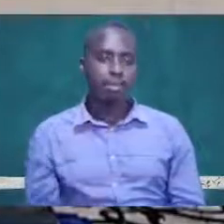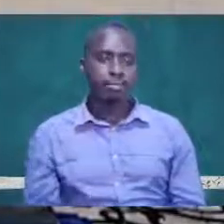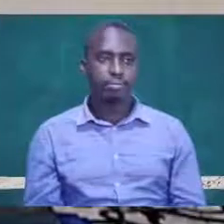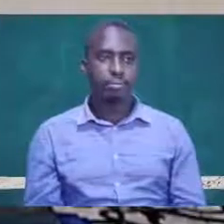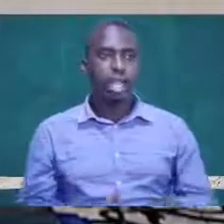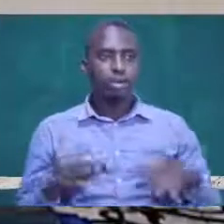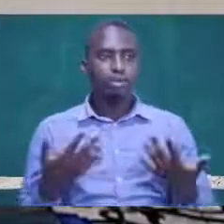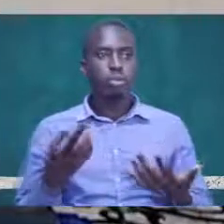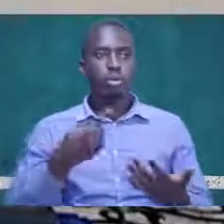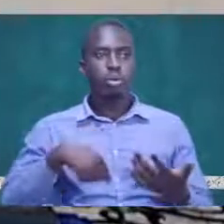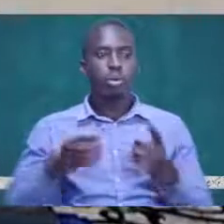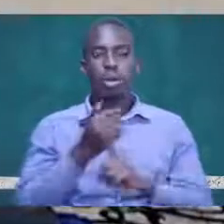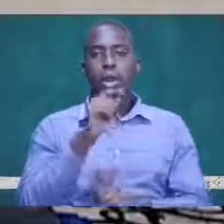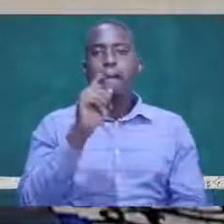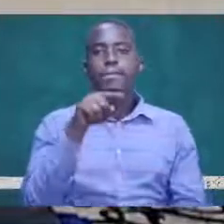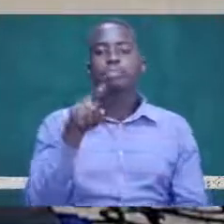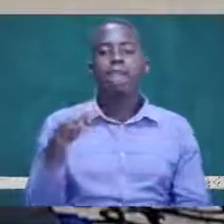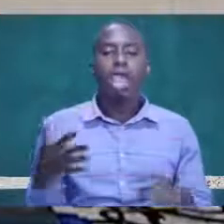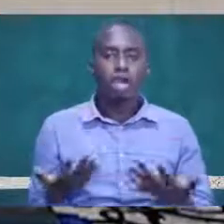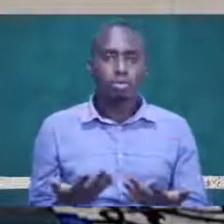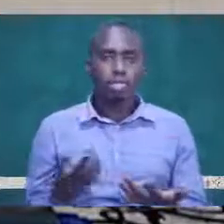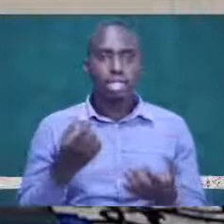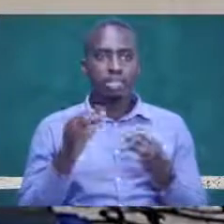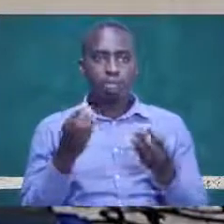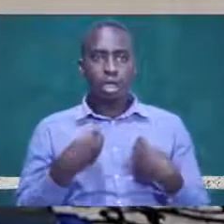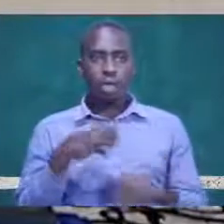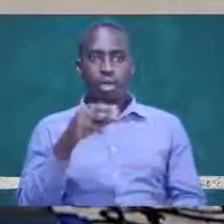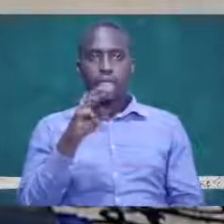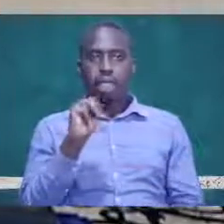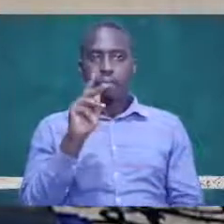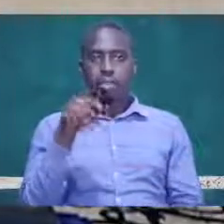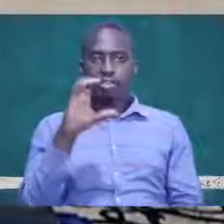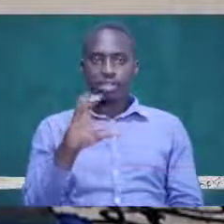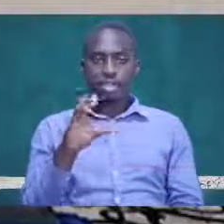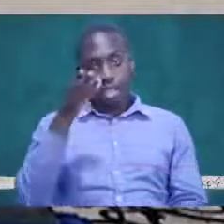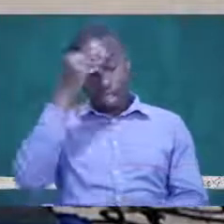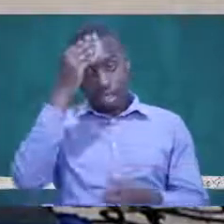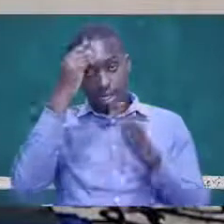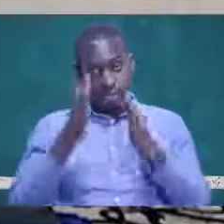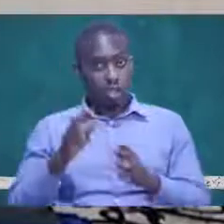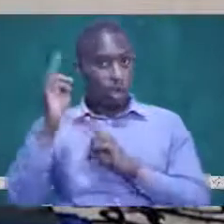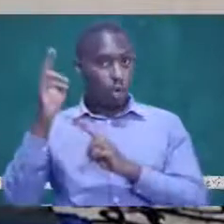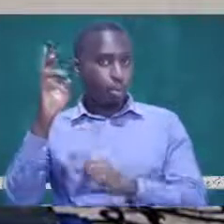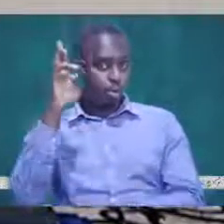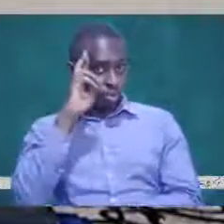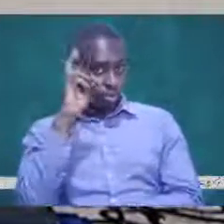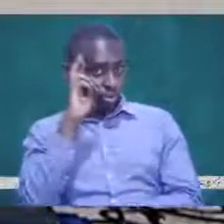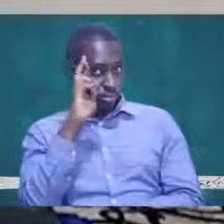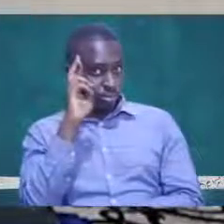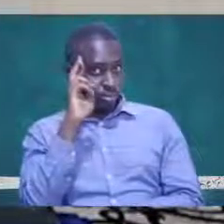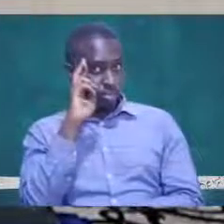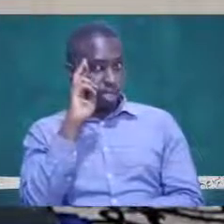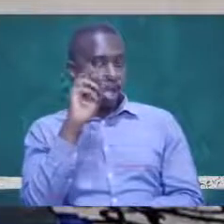get multiplier when we are given marginal propensity to consume? Learners, hope you still remember the